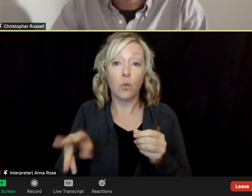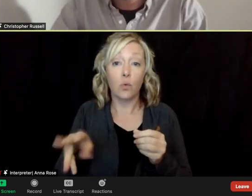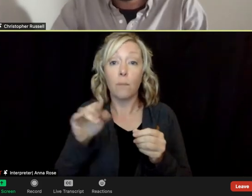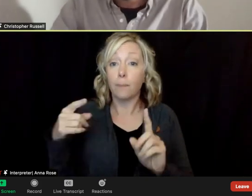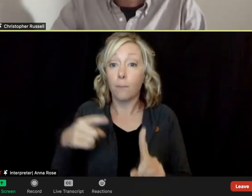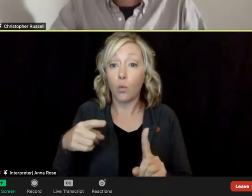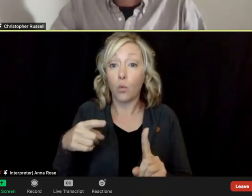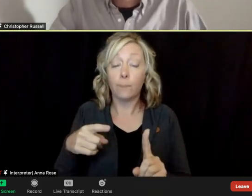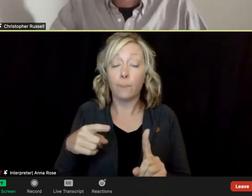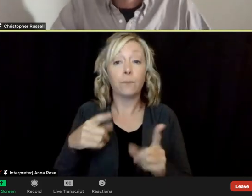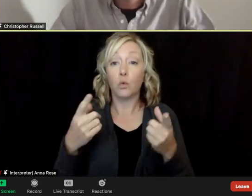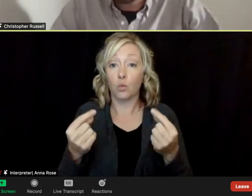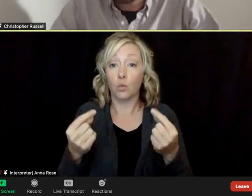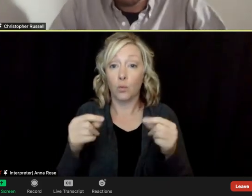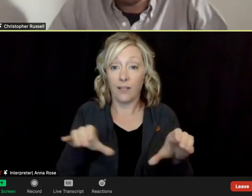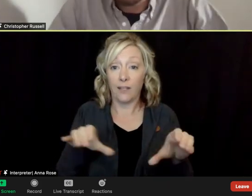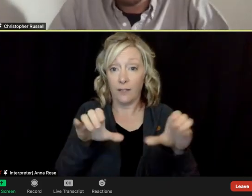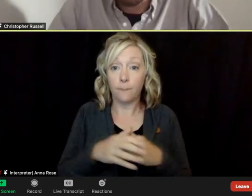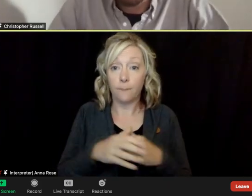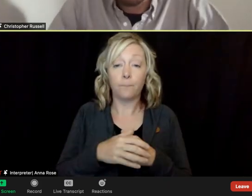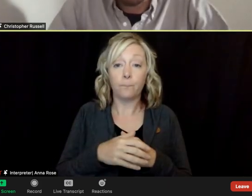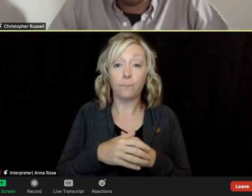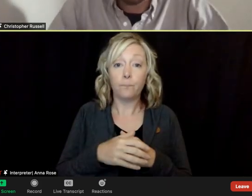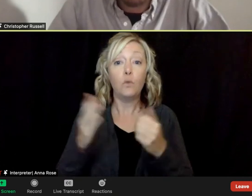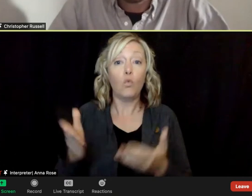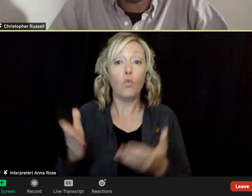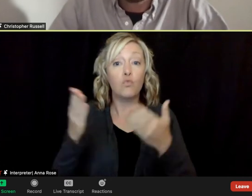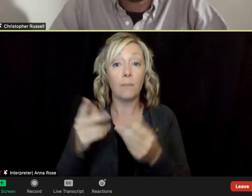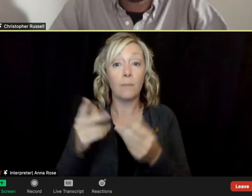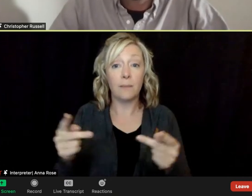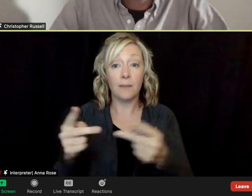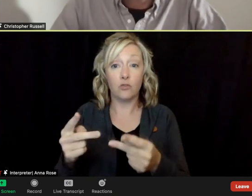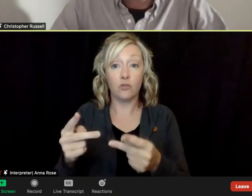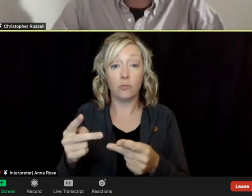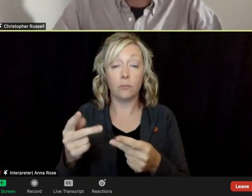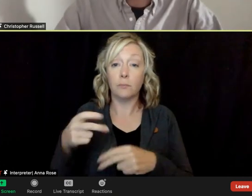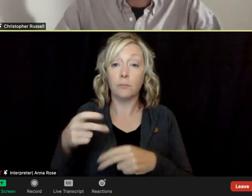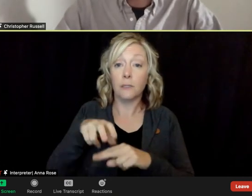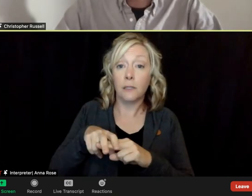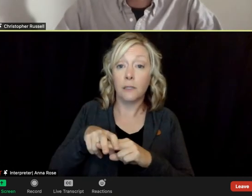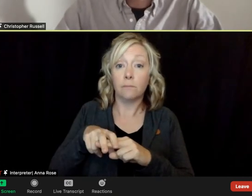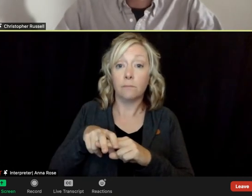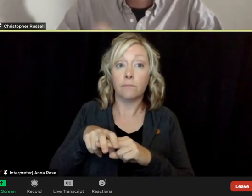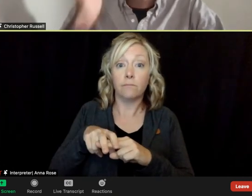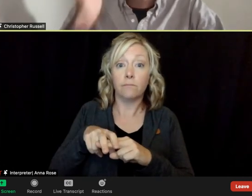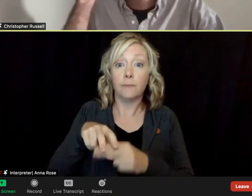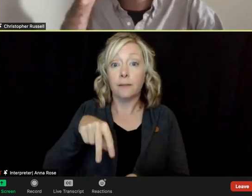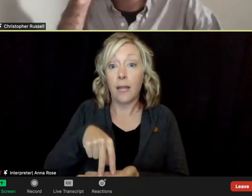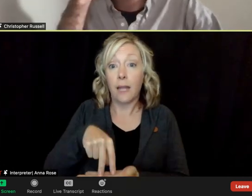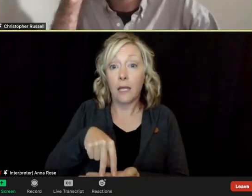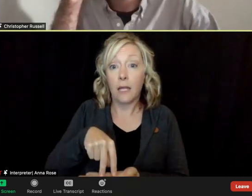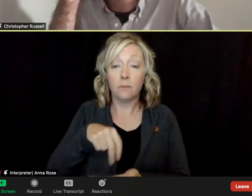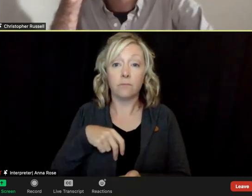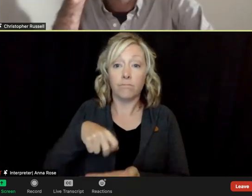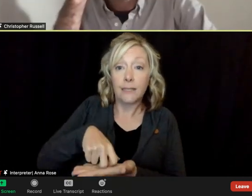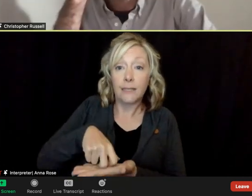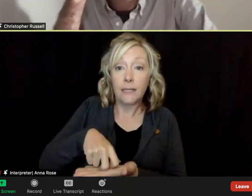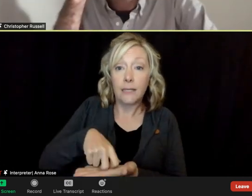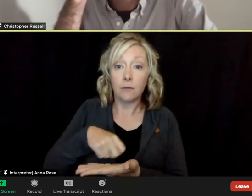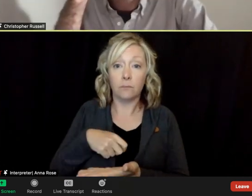activity, what position you're recommending the student be in during that activity. For example, and I thought about this